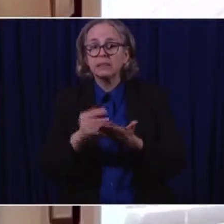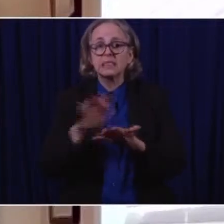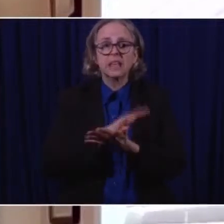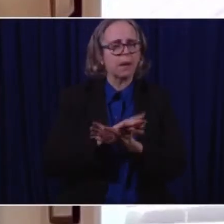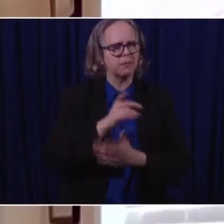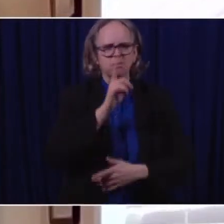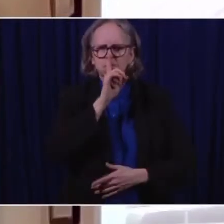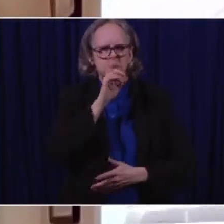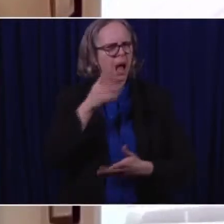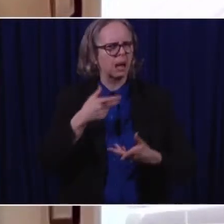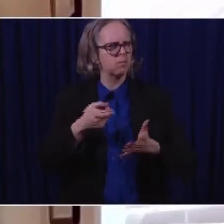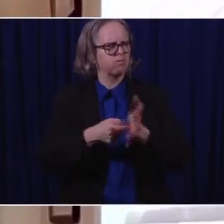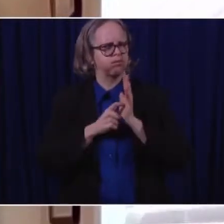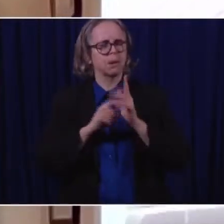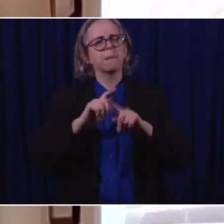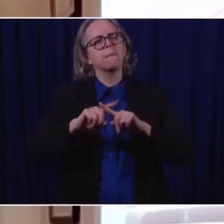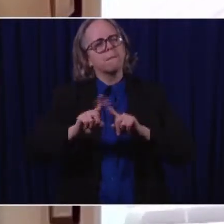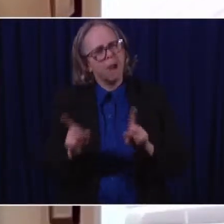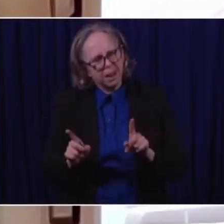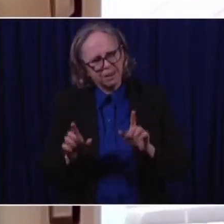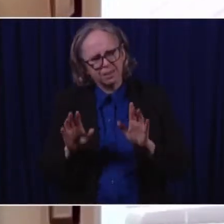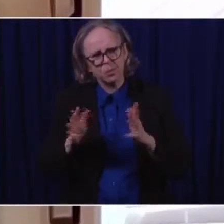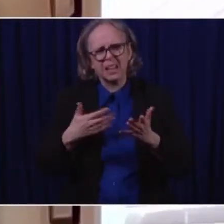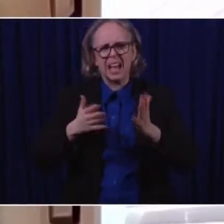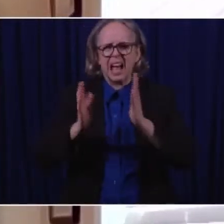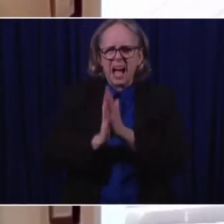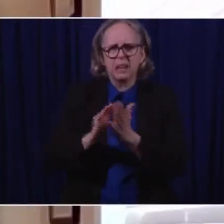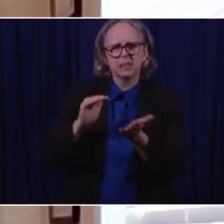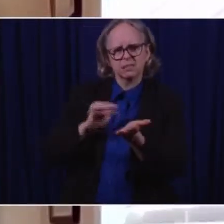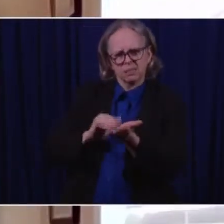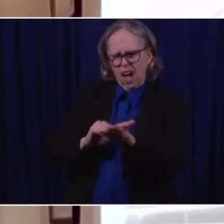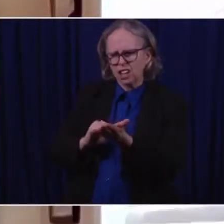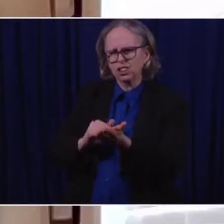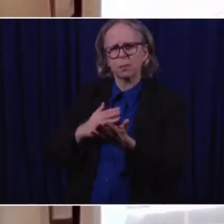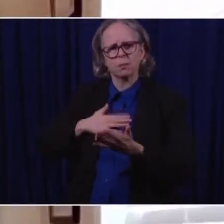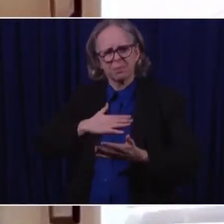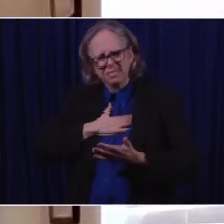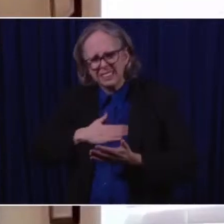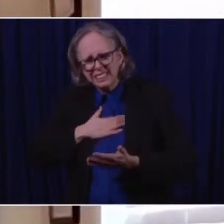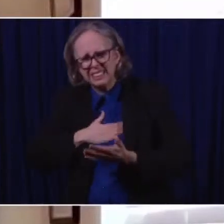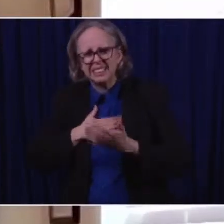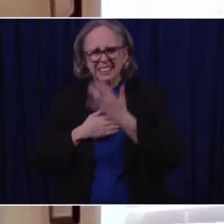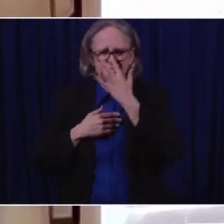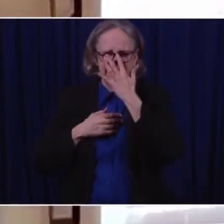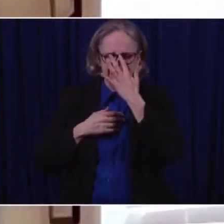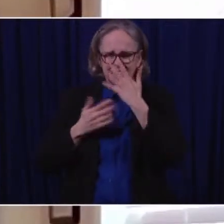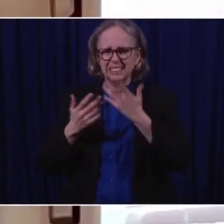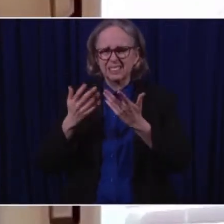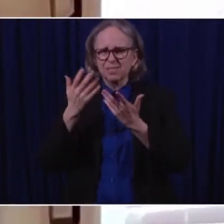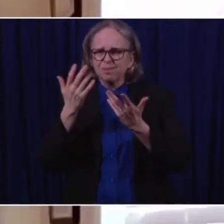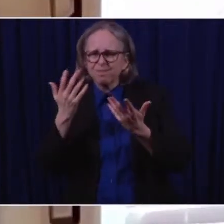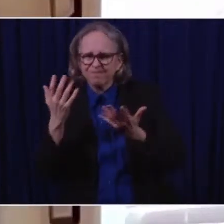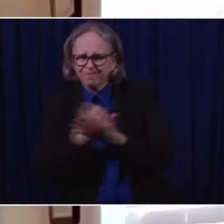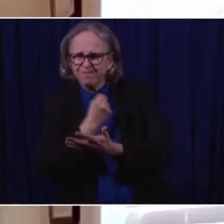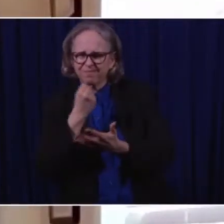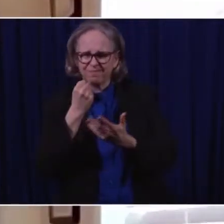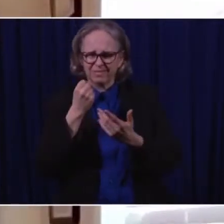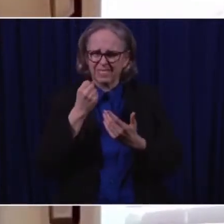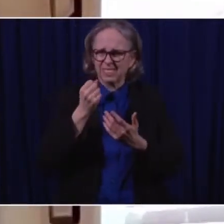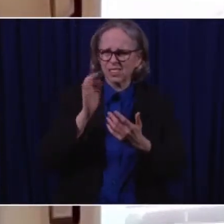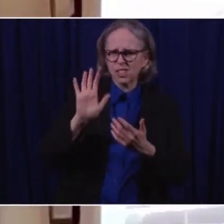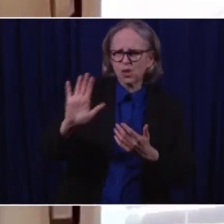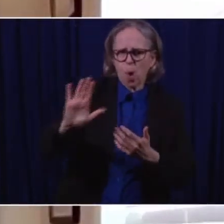to instruct patients to affirm their eligibility at registration and/or to confirm